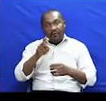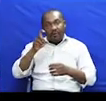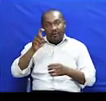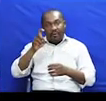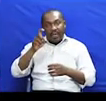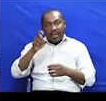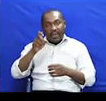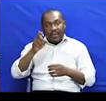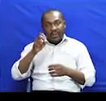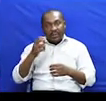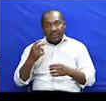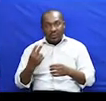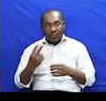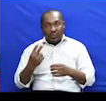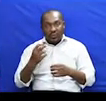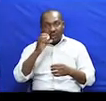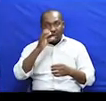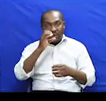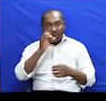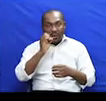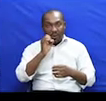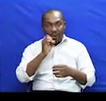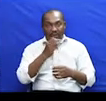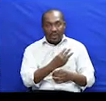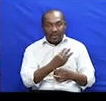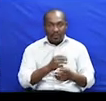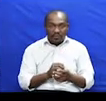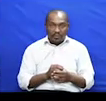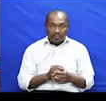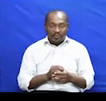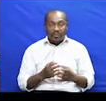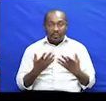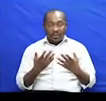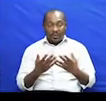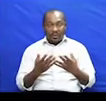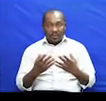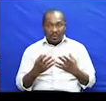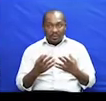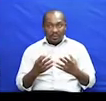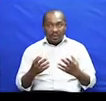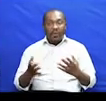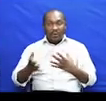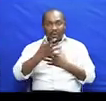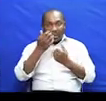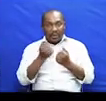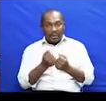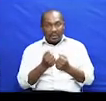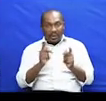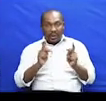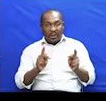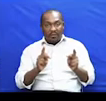metal carbonate. We have the molarity. We need to find the molar mass. You cannot get the molar mass if you don't